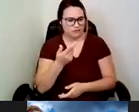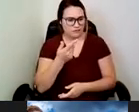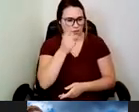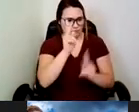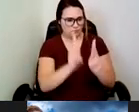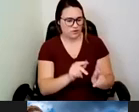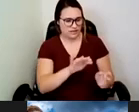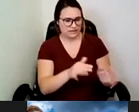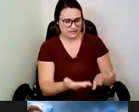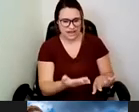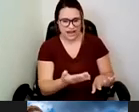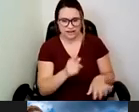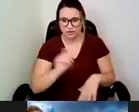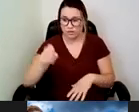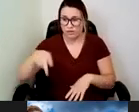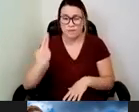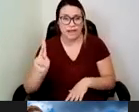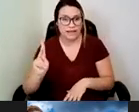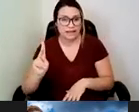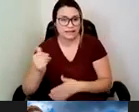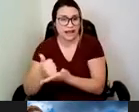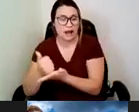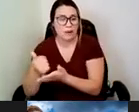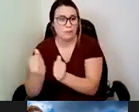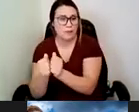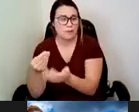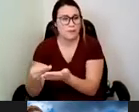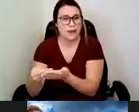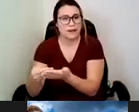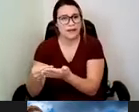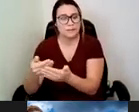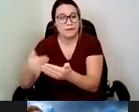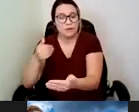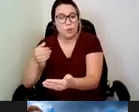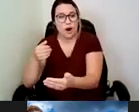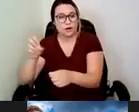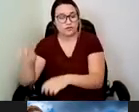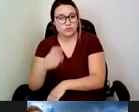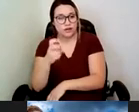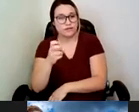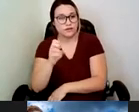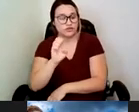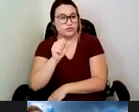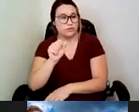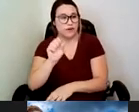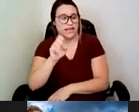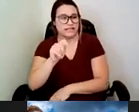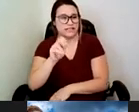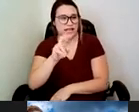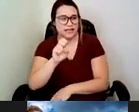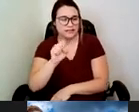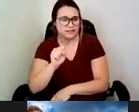attorney to quick get money for funerals before things go to estates. But just that we're aware that they end at death.